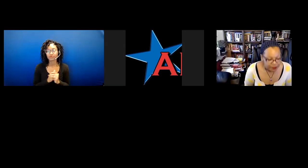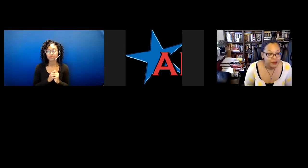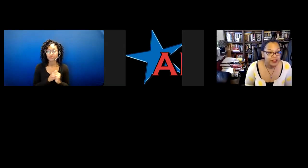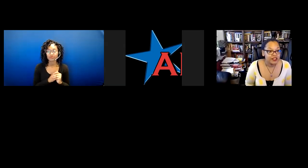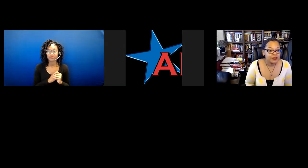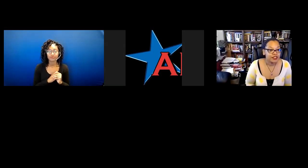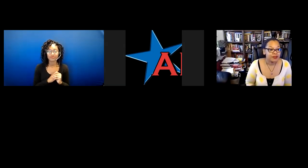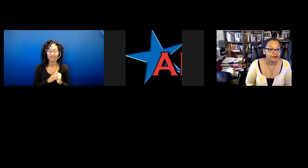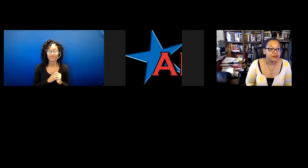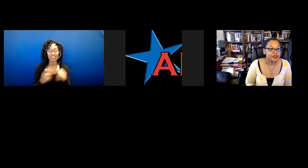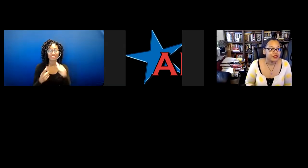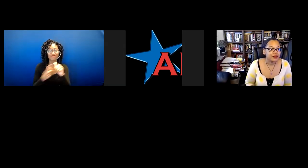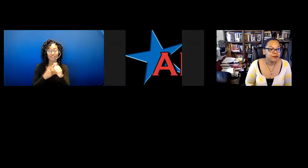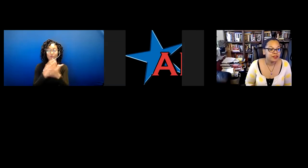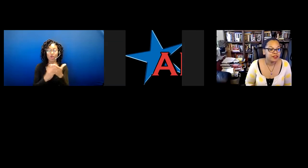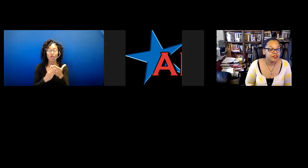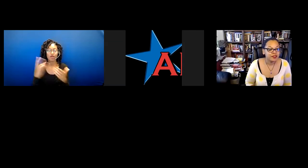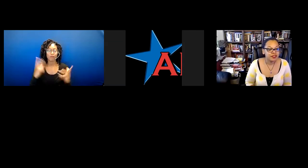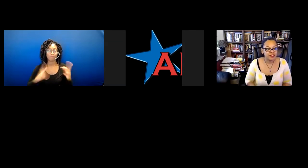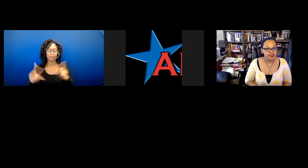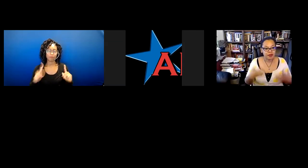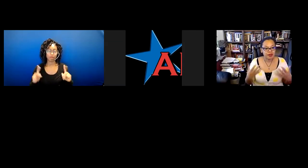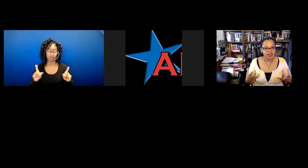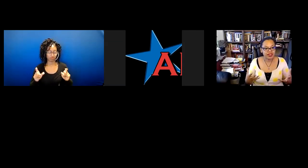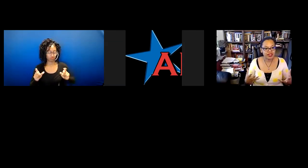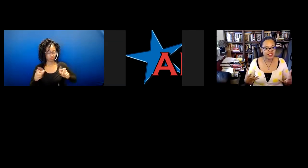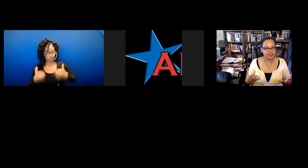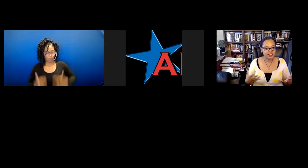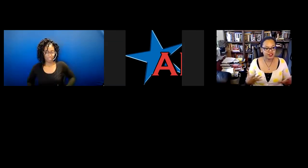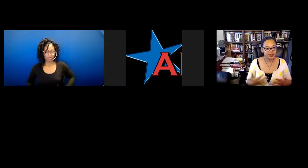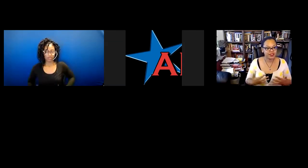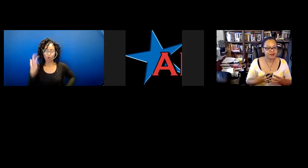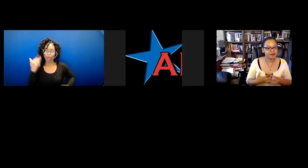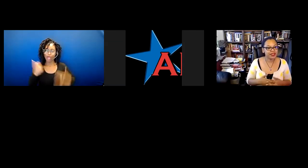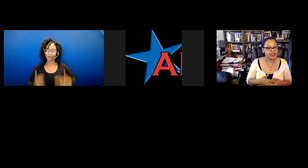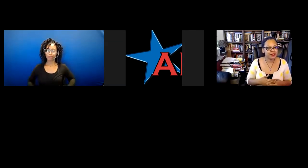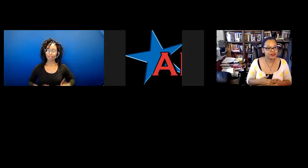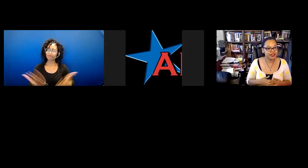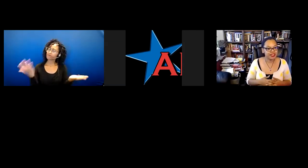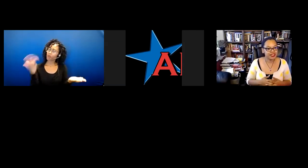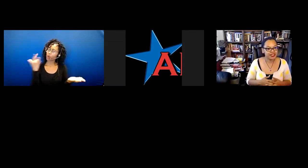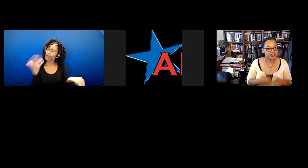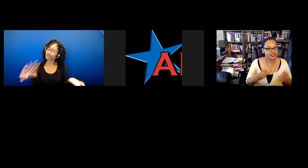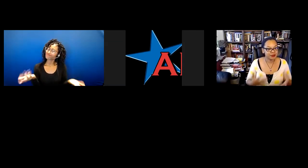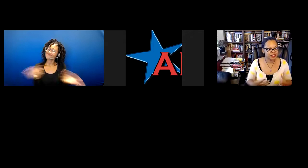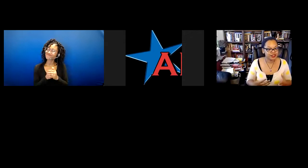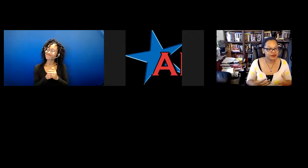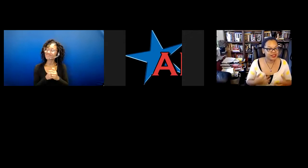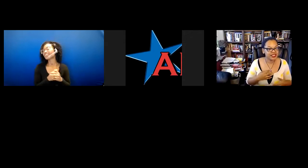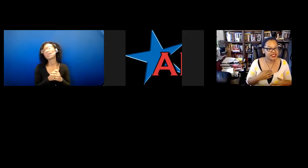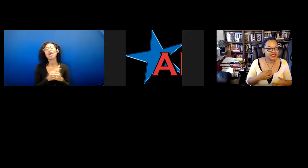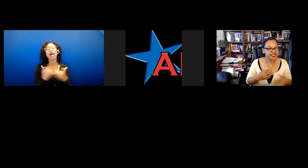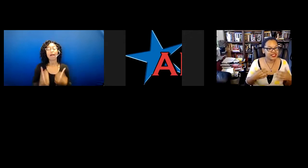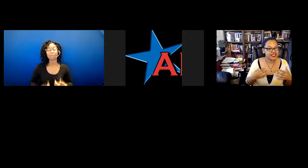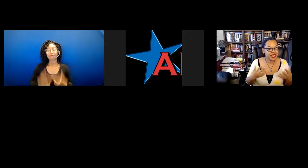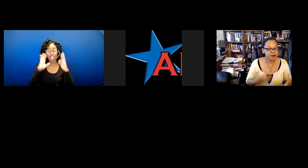first part, why are humans human? So the main way I got into this work, especially as an autistic person, is